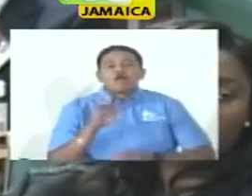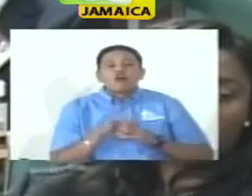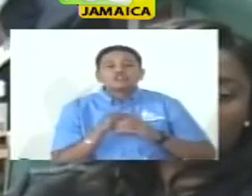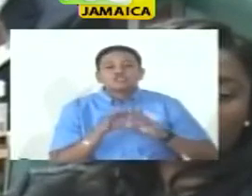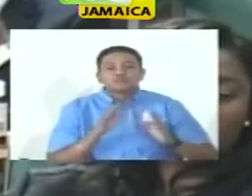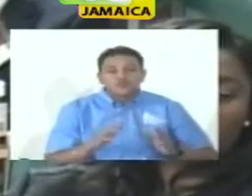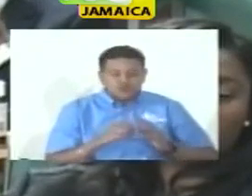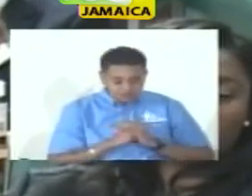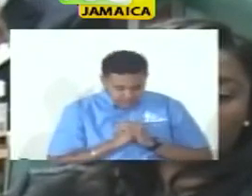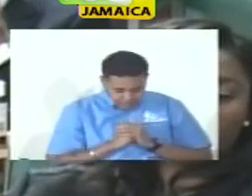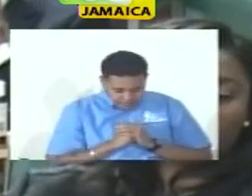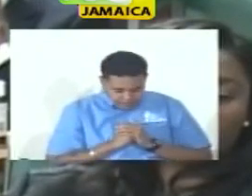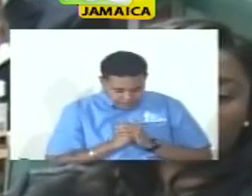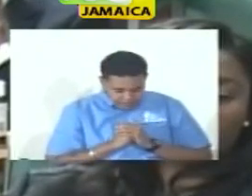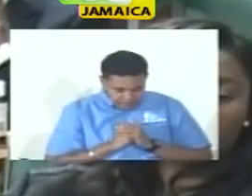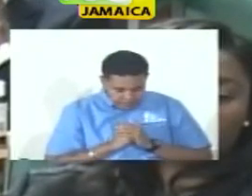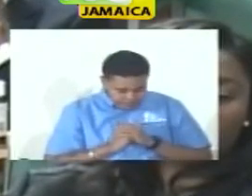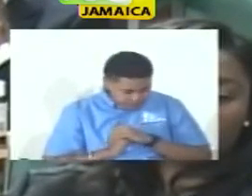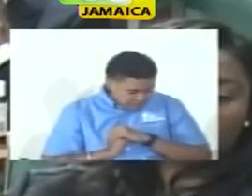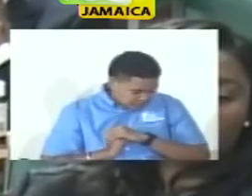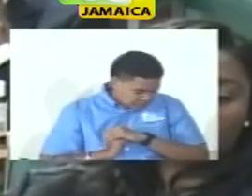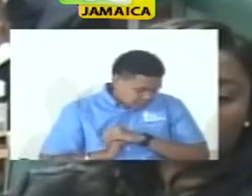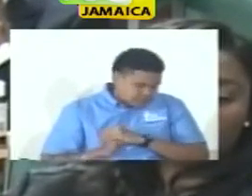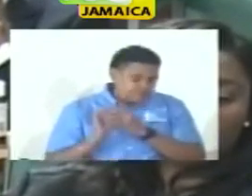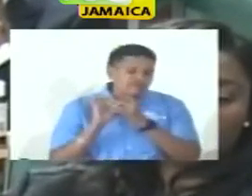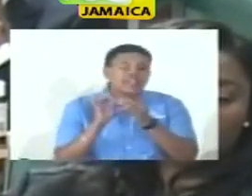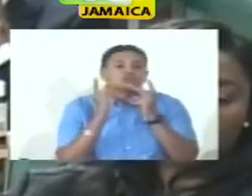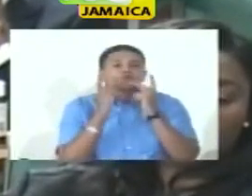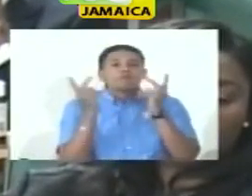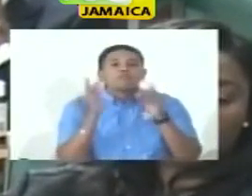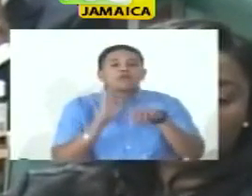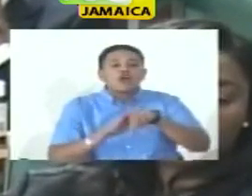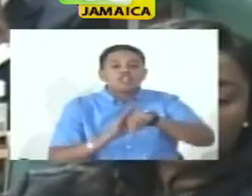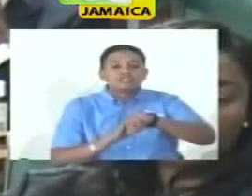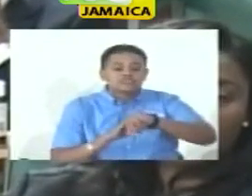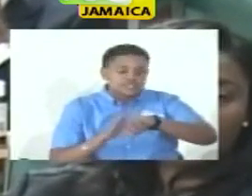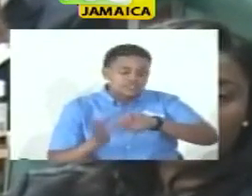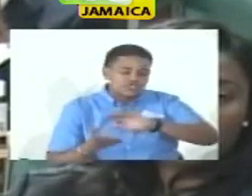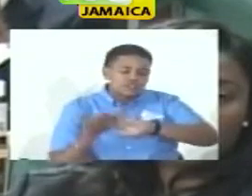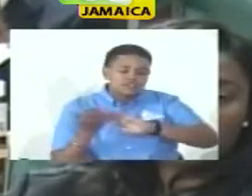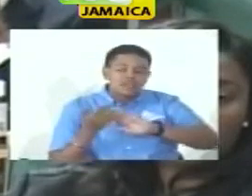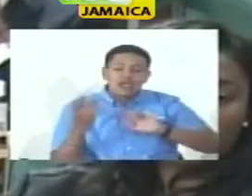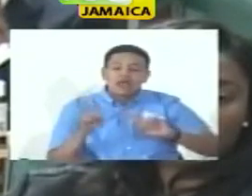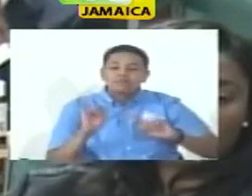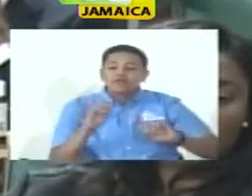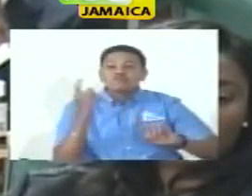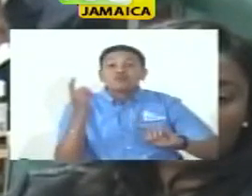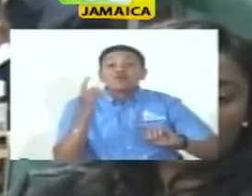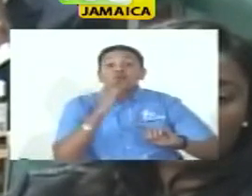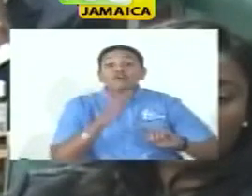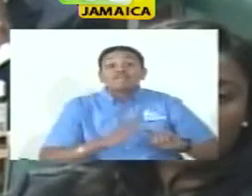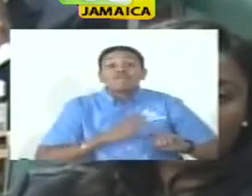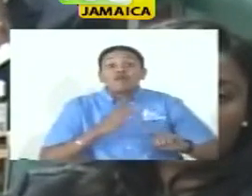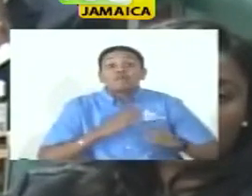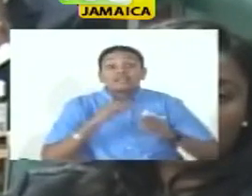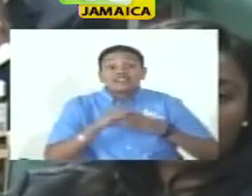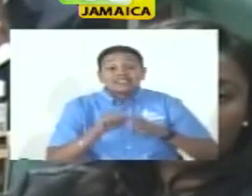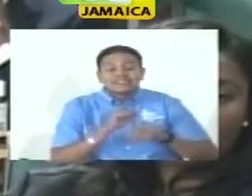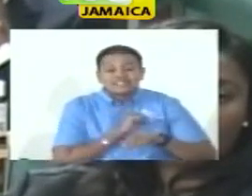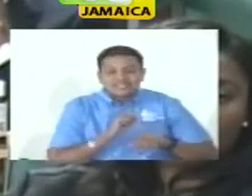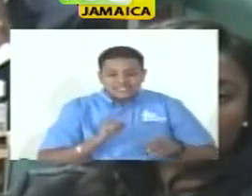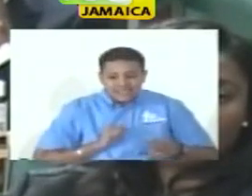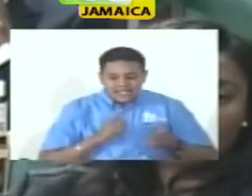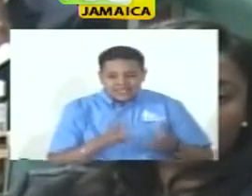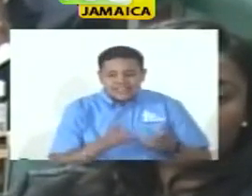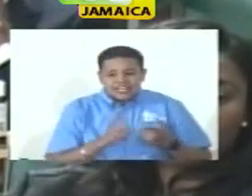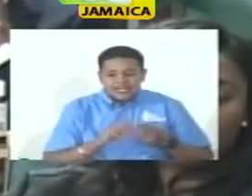contributions in terms of public consultations made, and that only formally in the Senate.